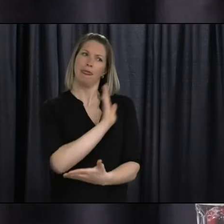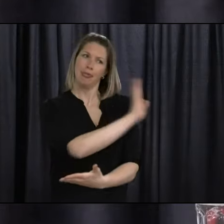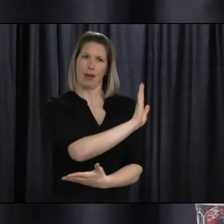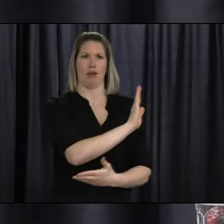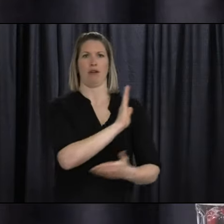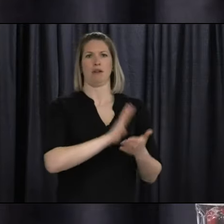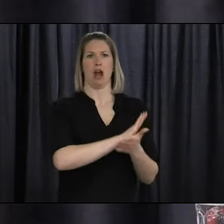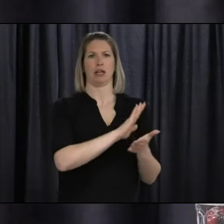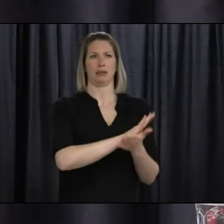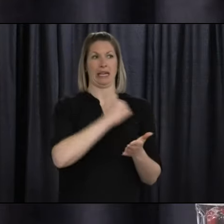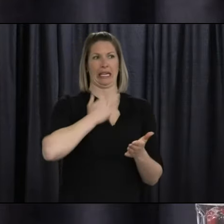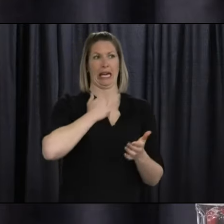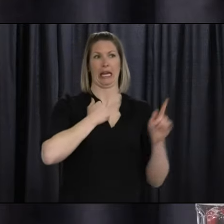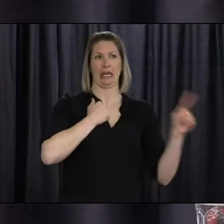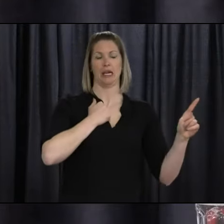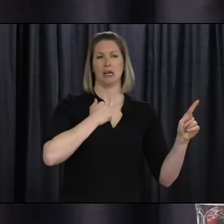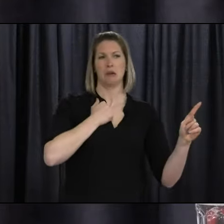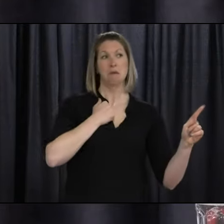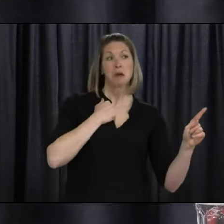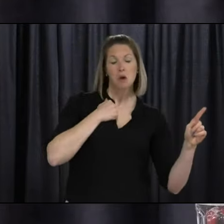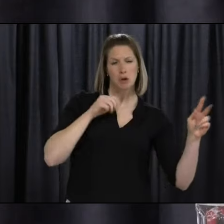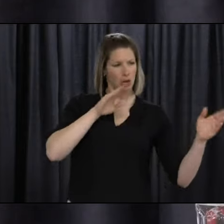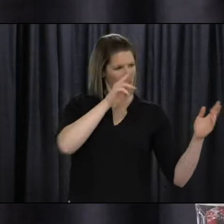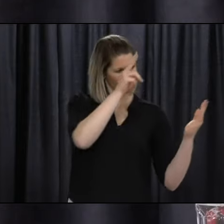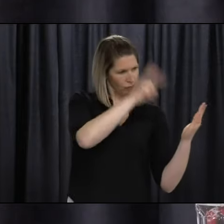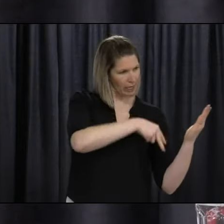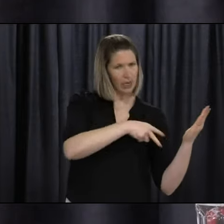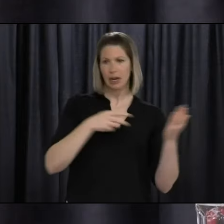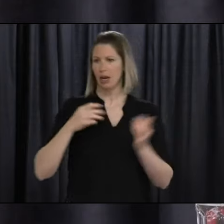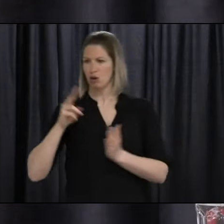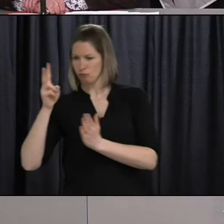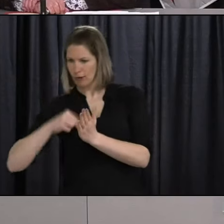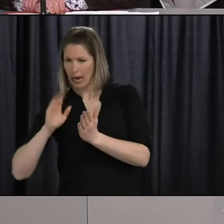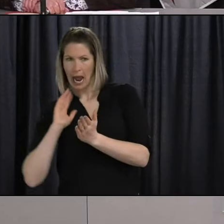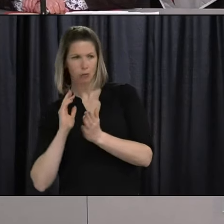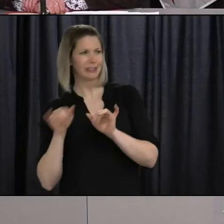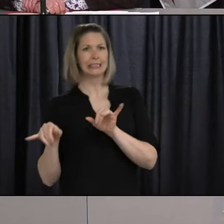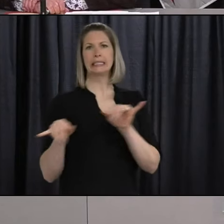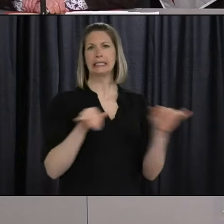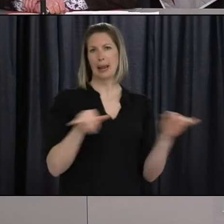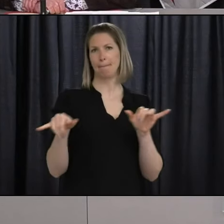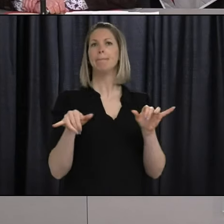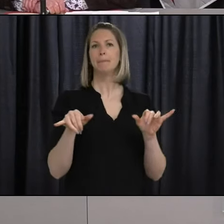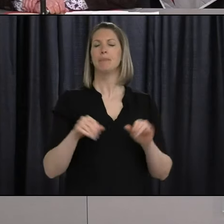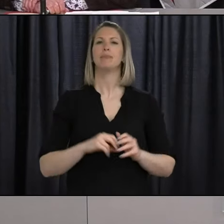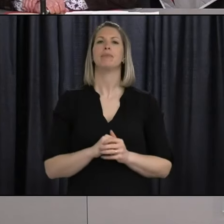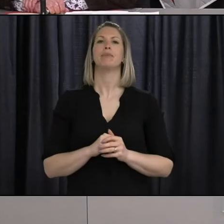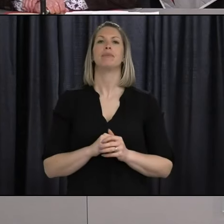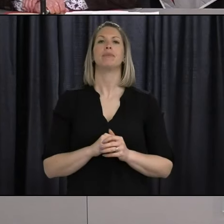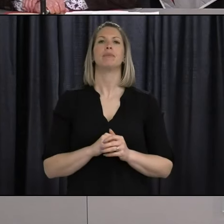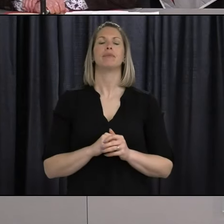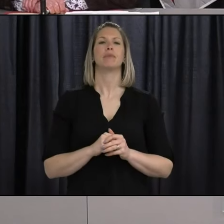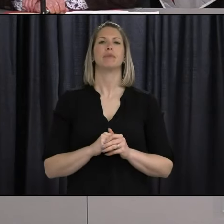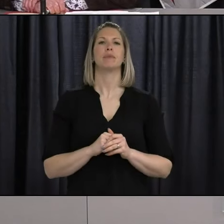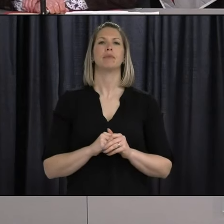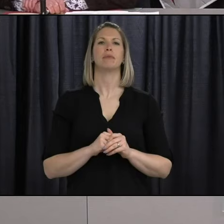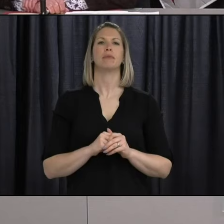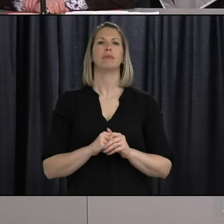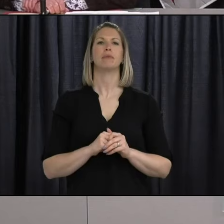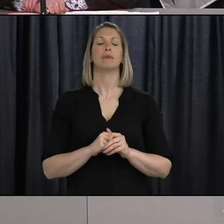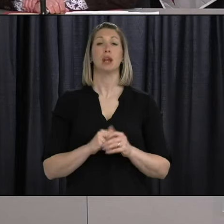entirely consistent with our approach. Thank you. And my final question. With the restrictions